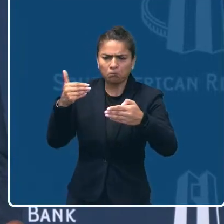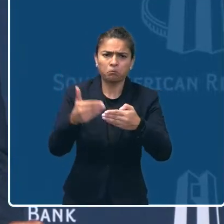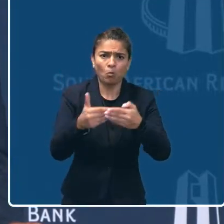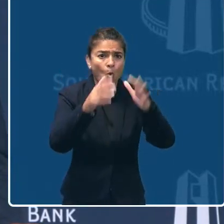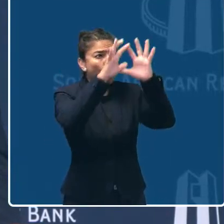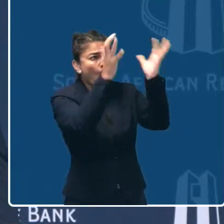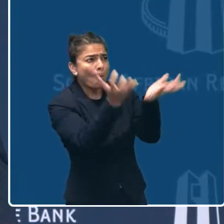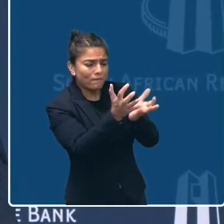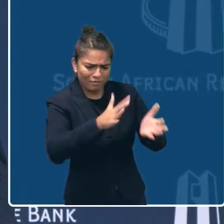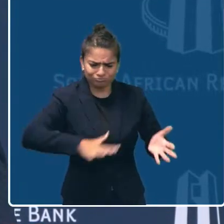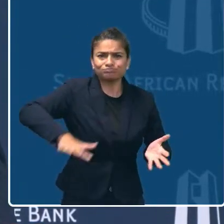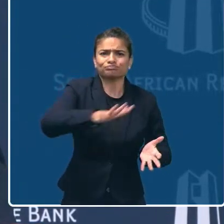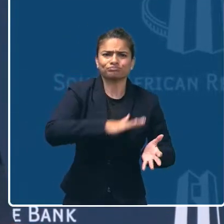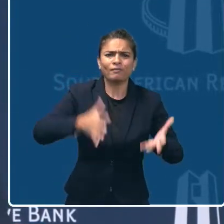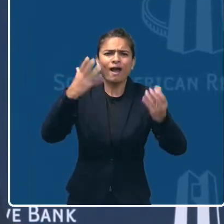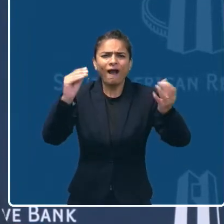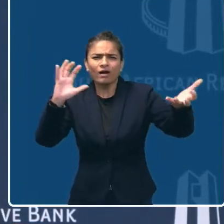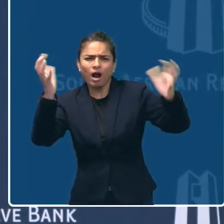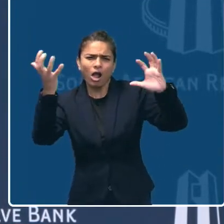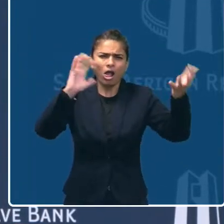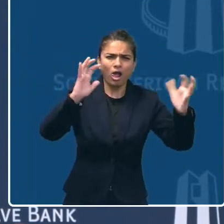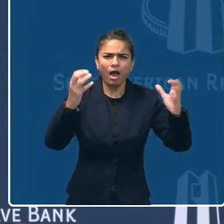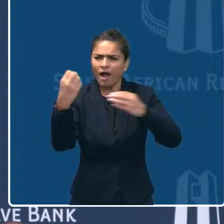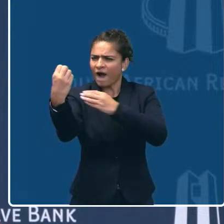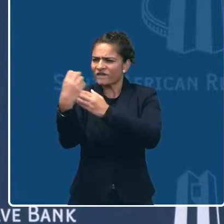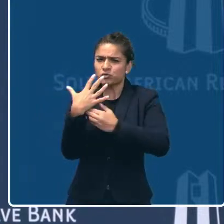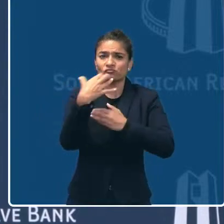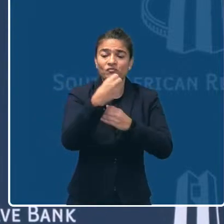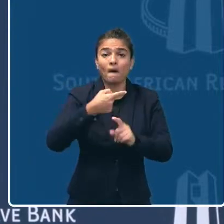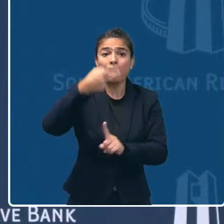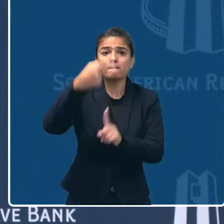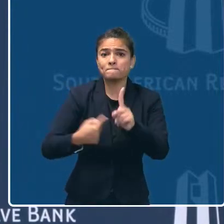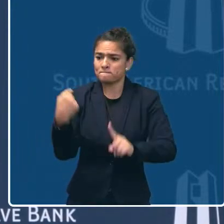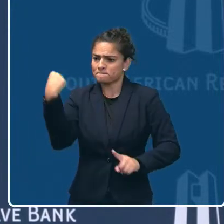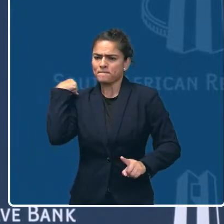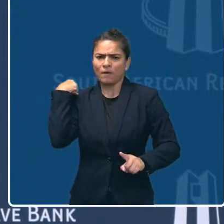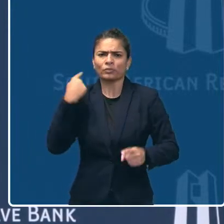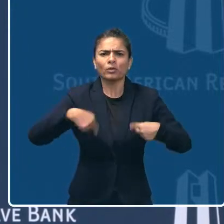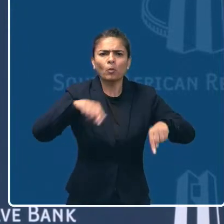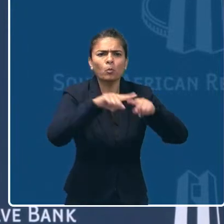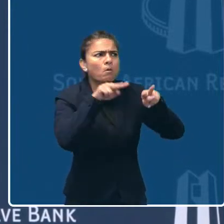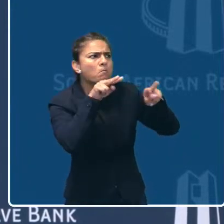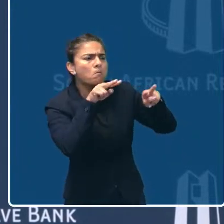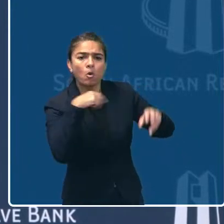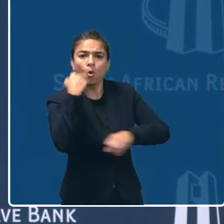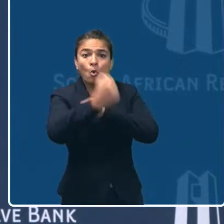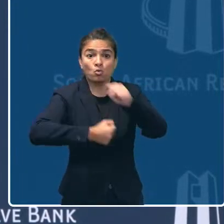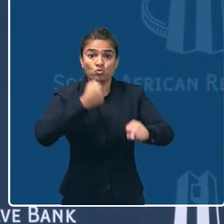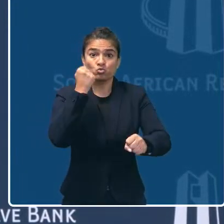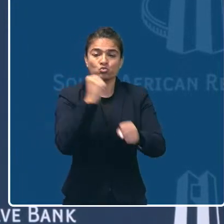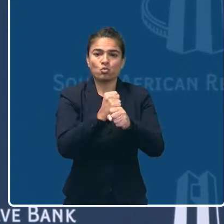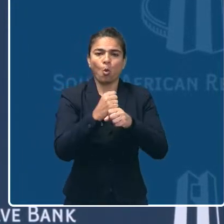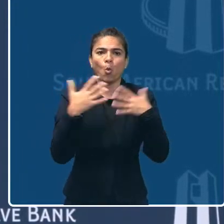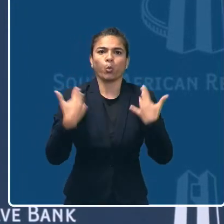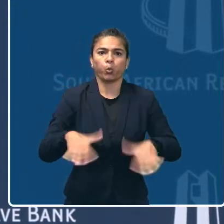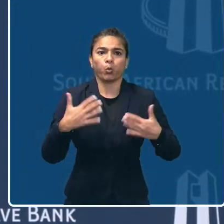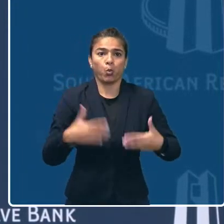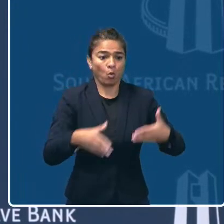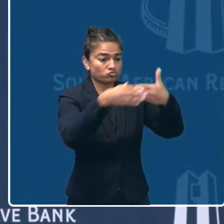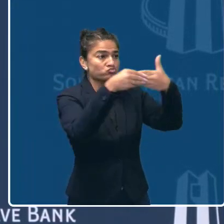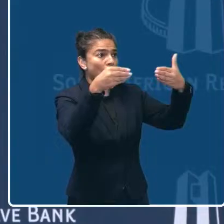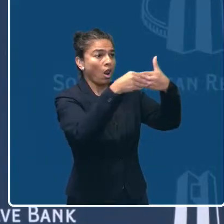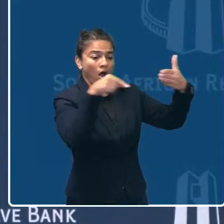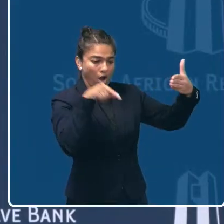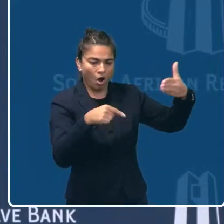factors, manifested last month, with the currency briefly touching a multi-year low against the US